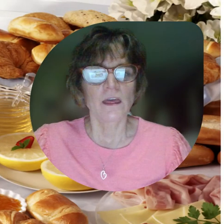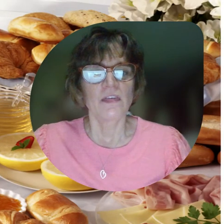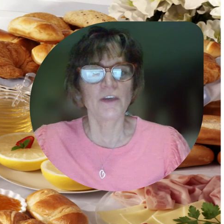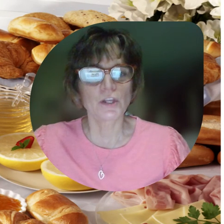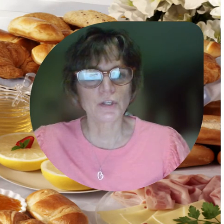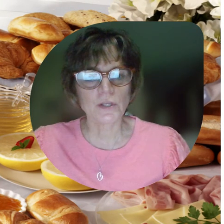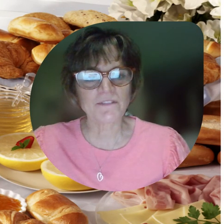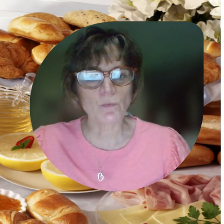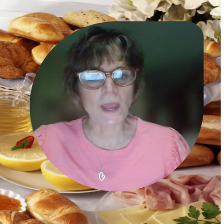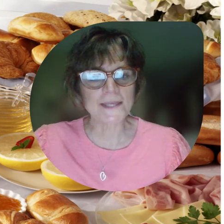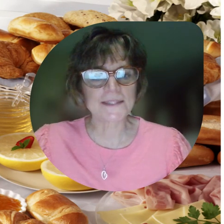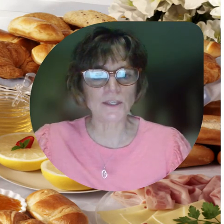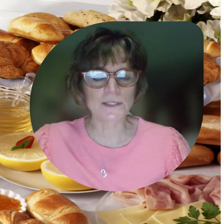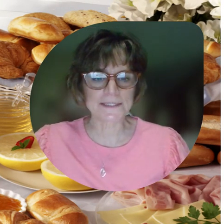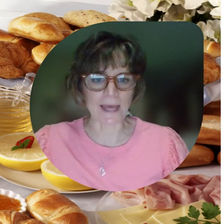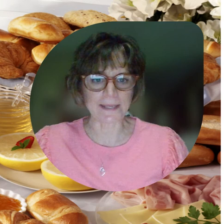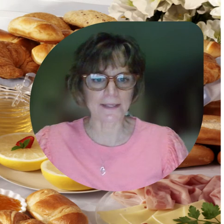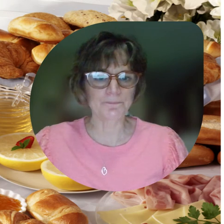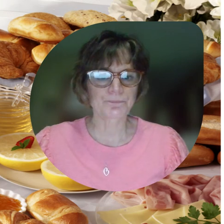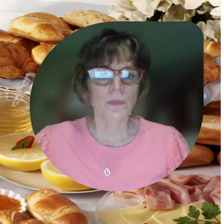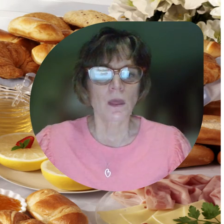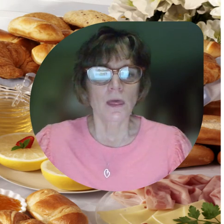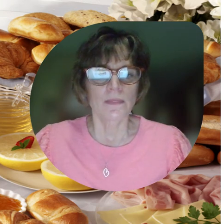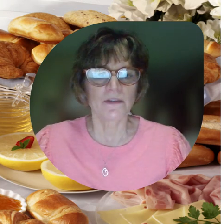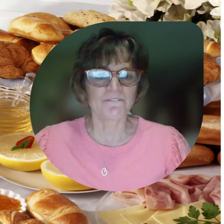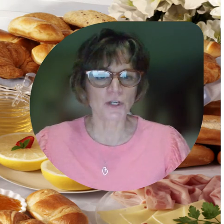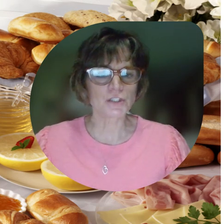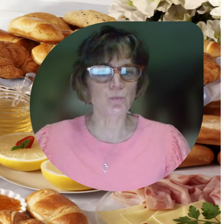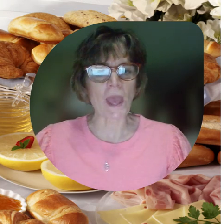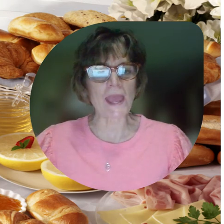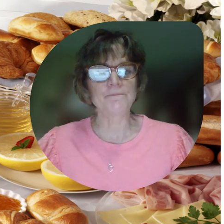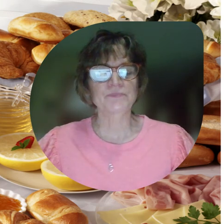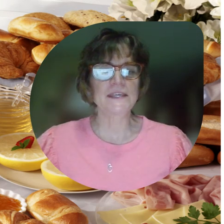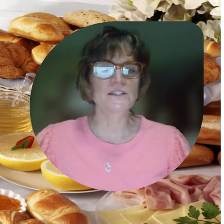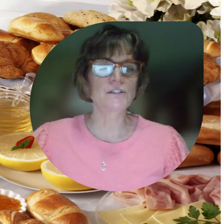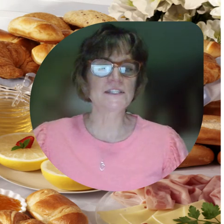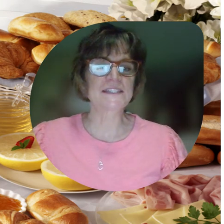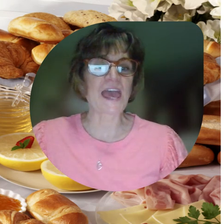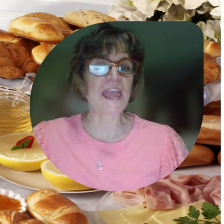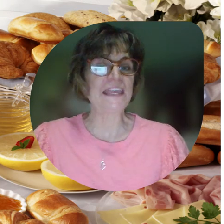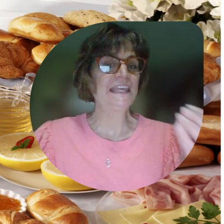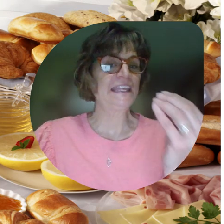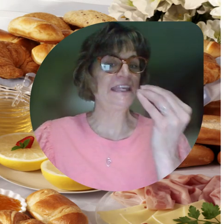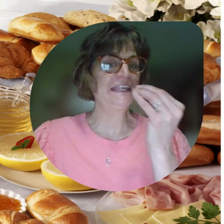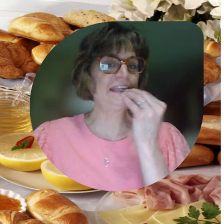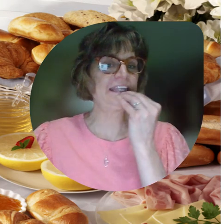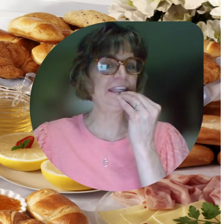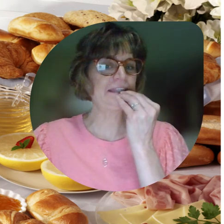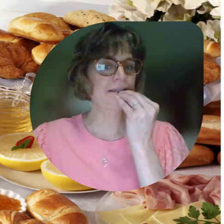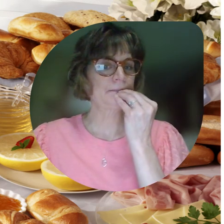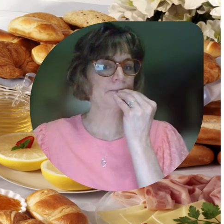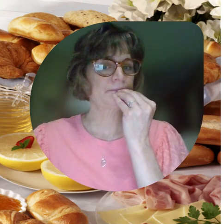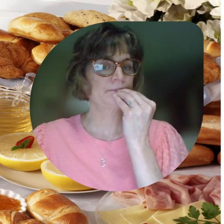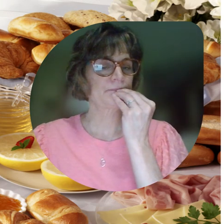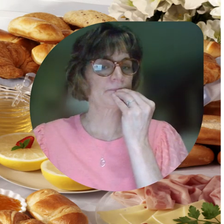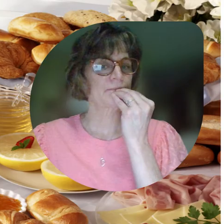Breakfast. There are 2 different ways that you can sign it. The first way is to say